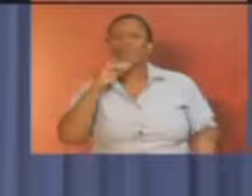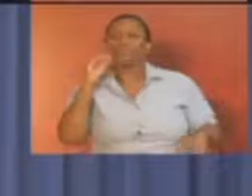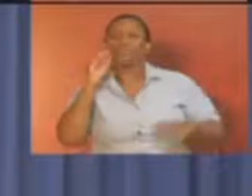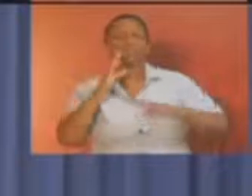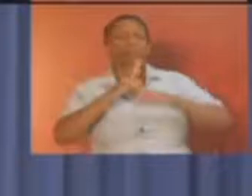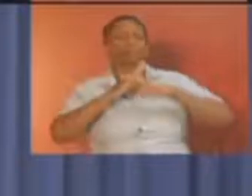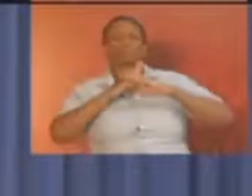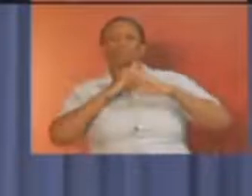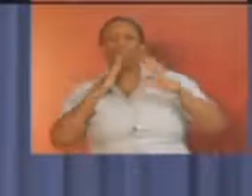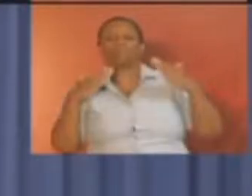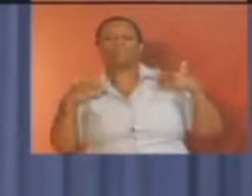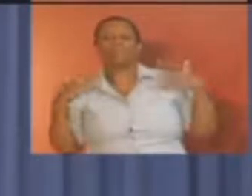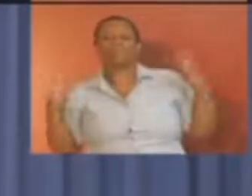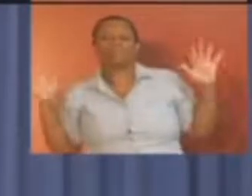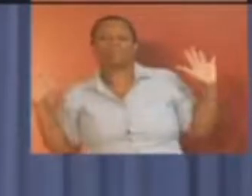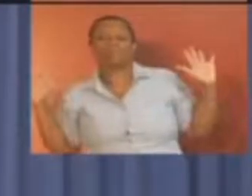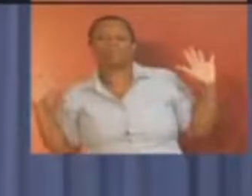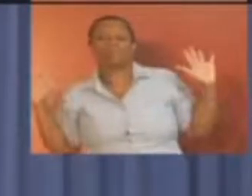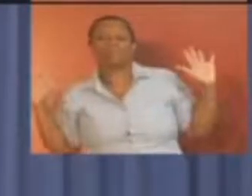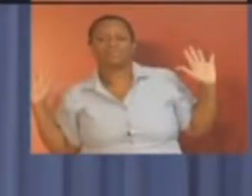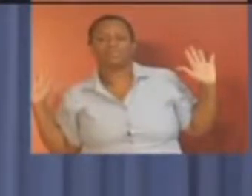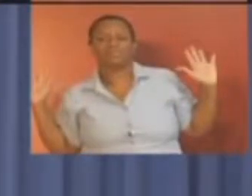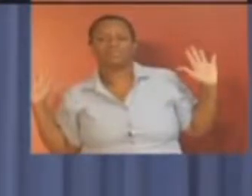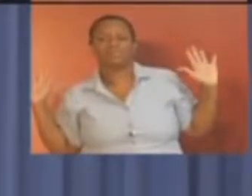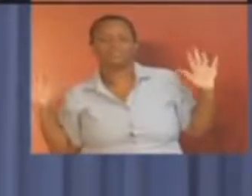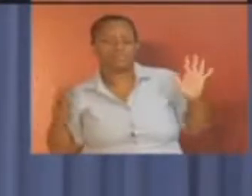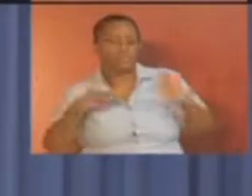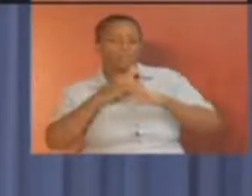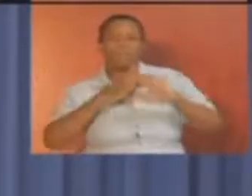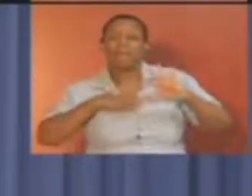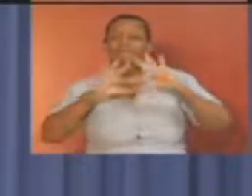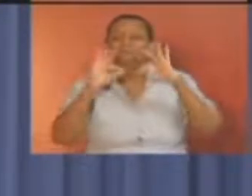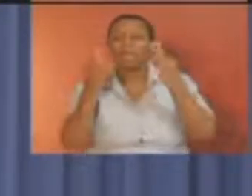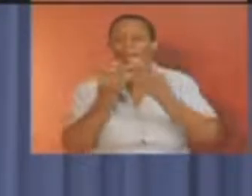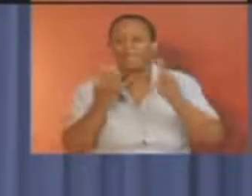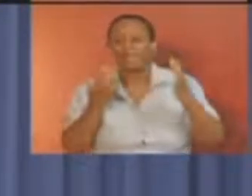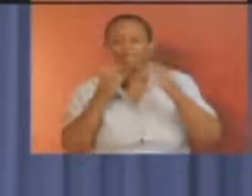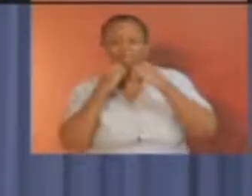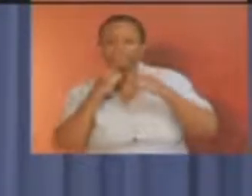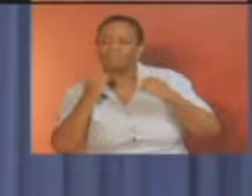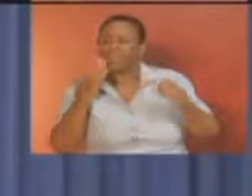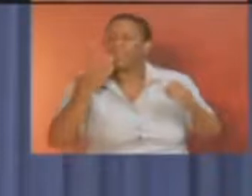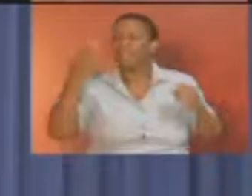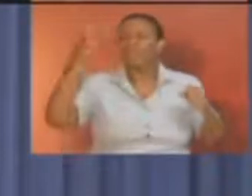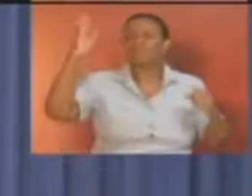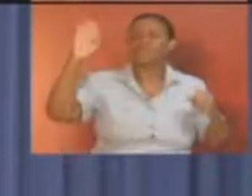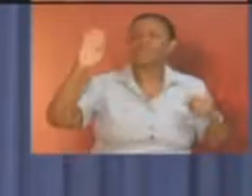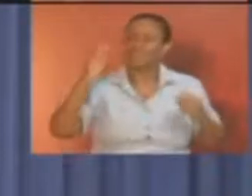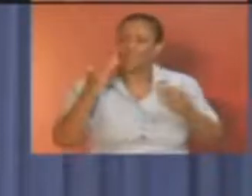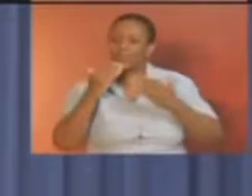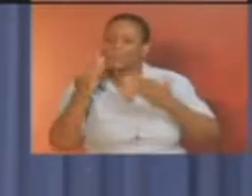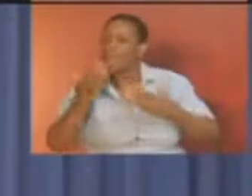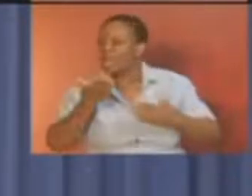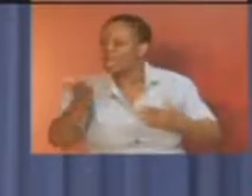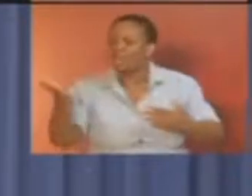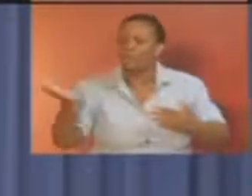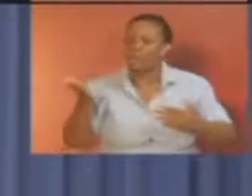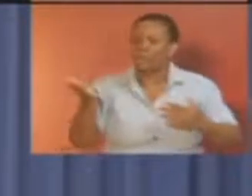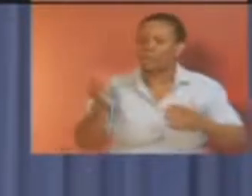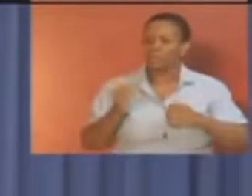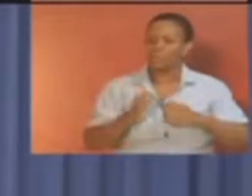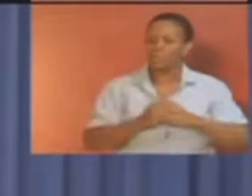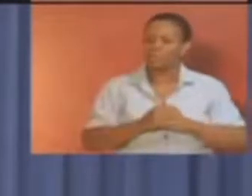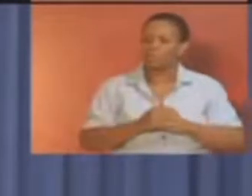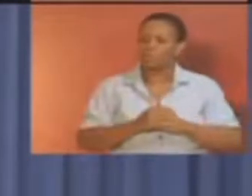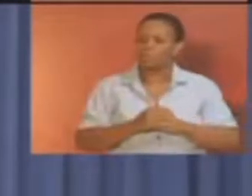those people going out there and doing that. The conversation should be to acknowledge them, defend them, support